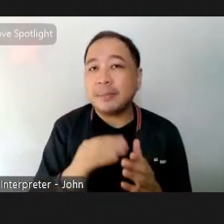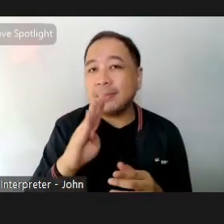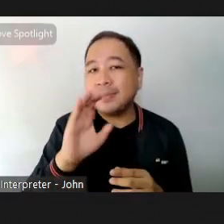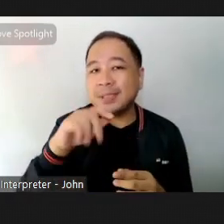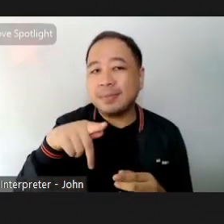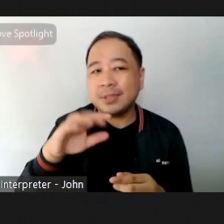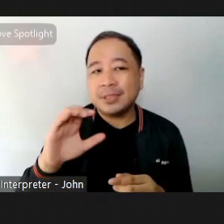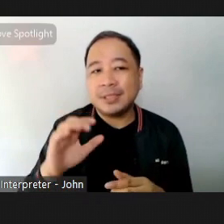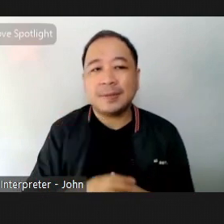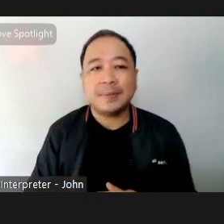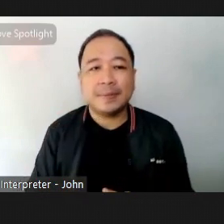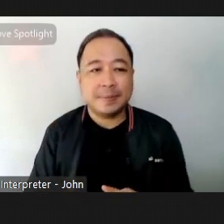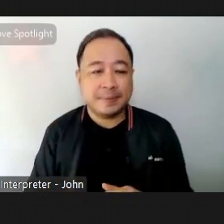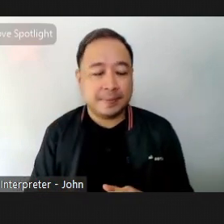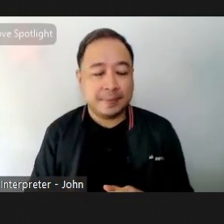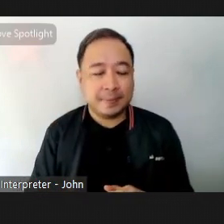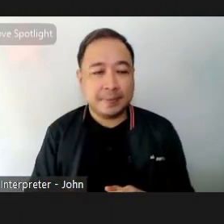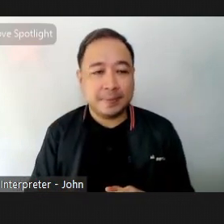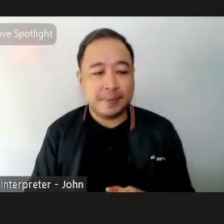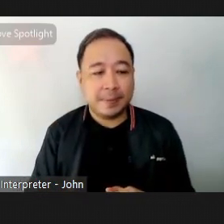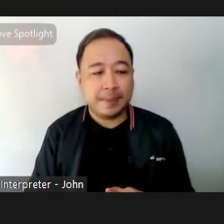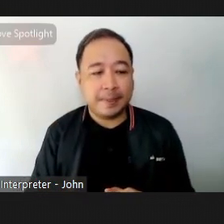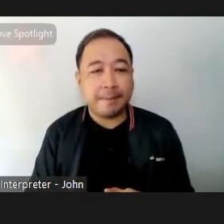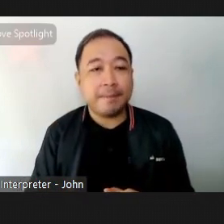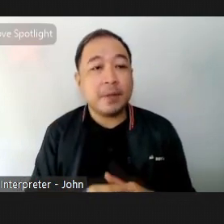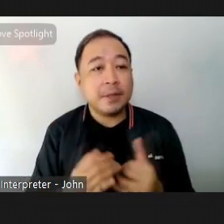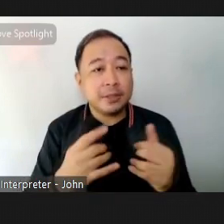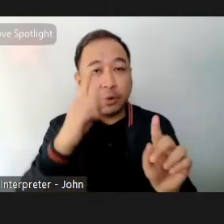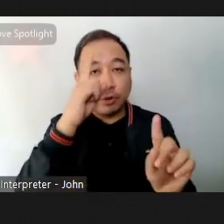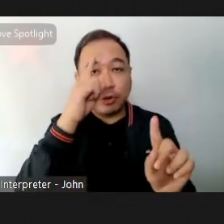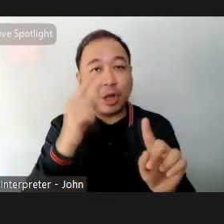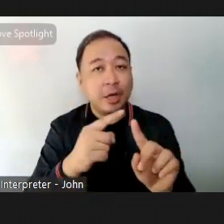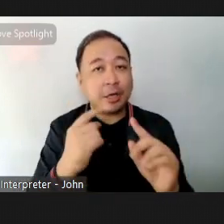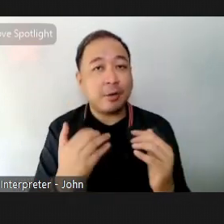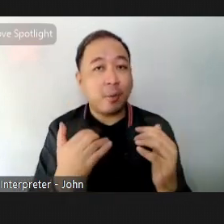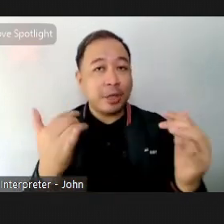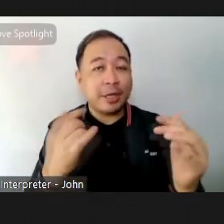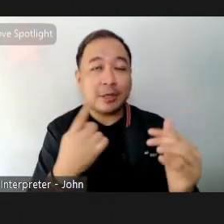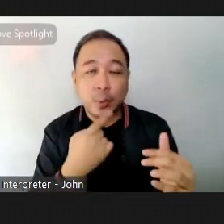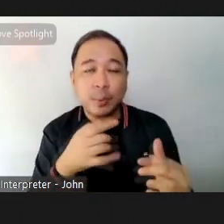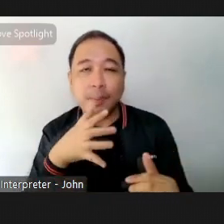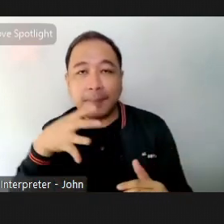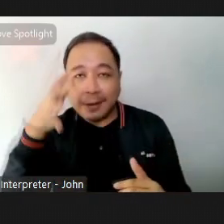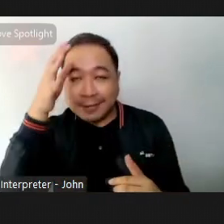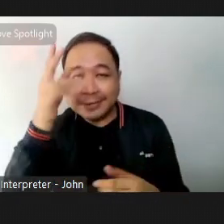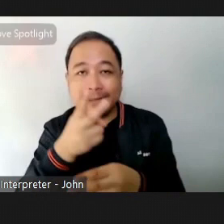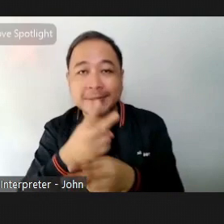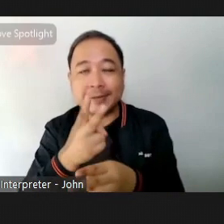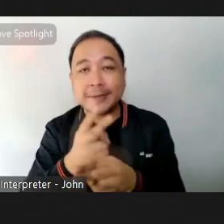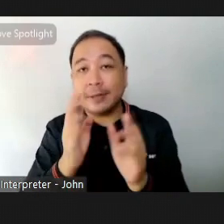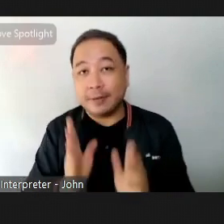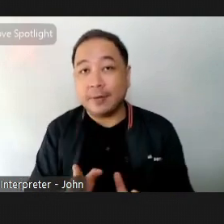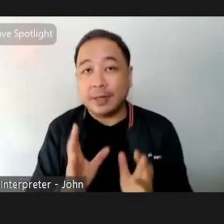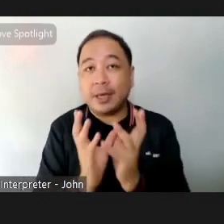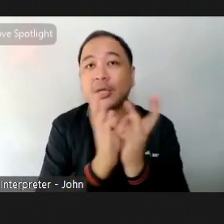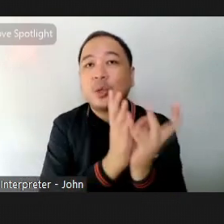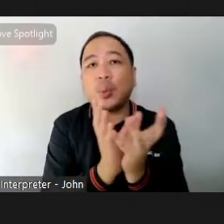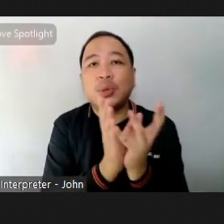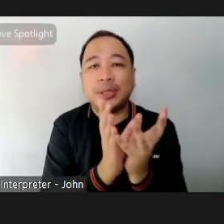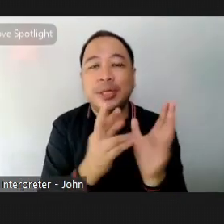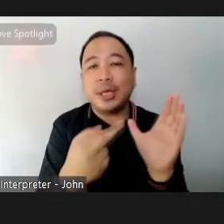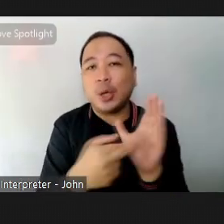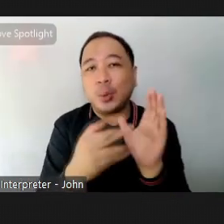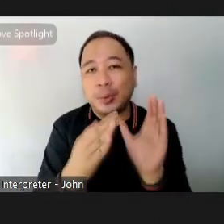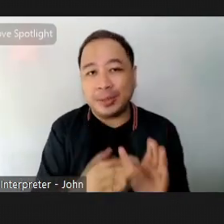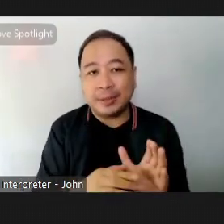BCPCs. Of course, our target audience would be the parents and caregivers and the community stakeholders, which